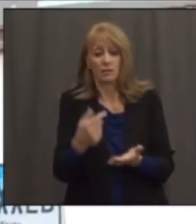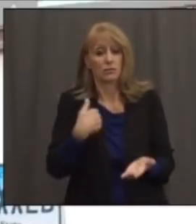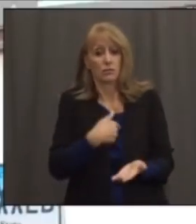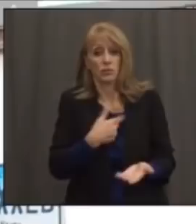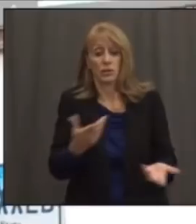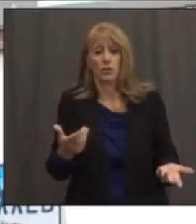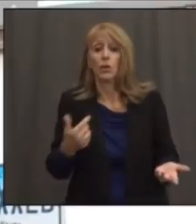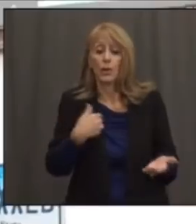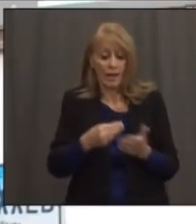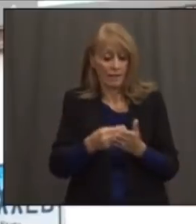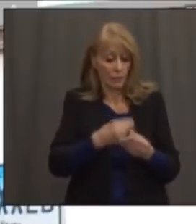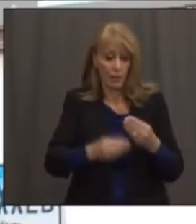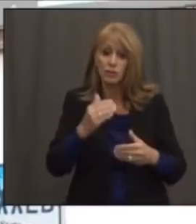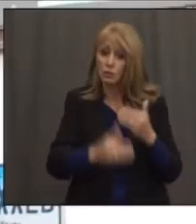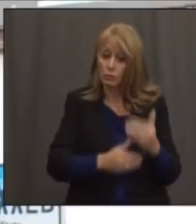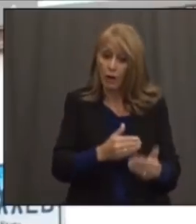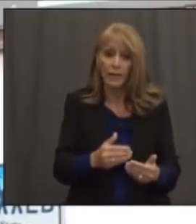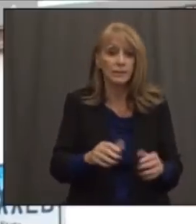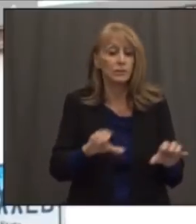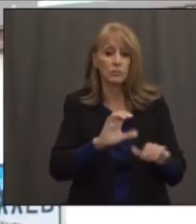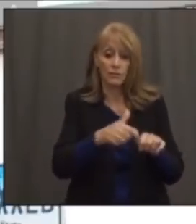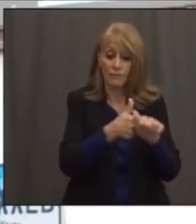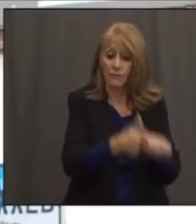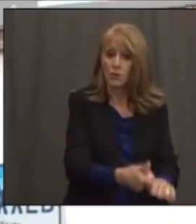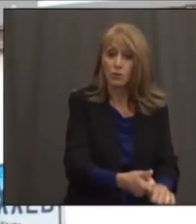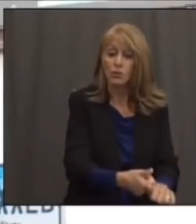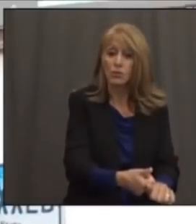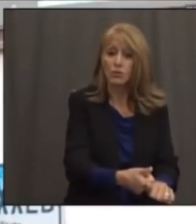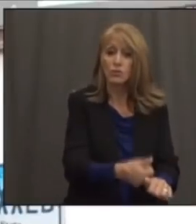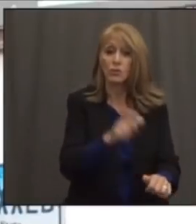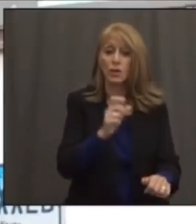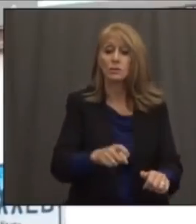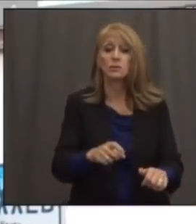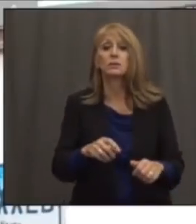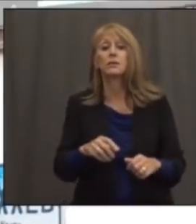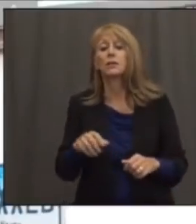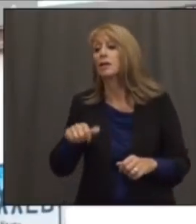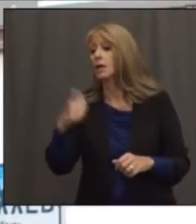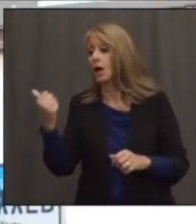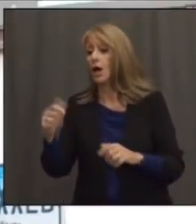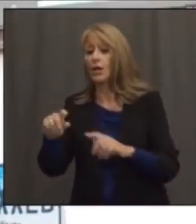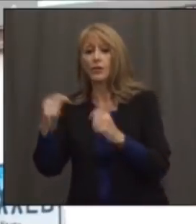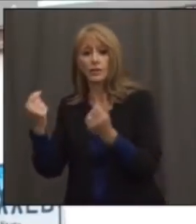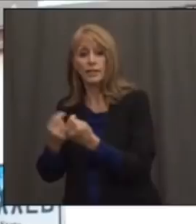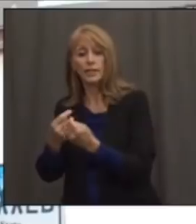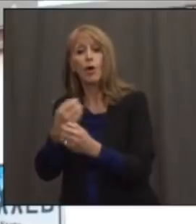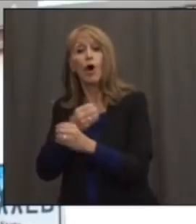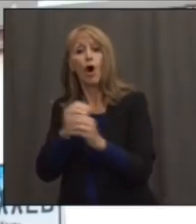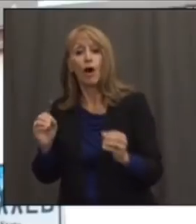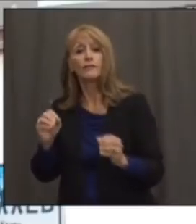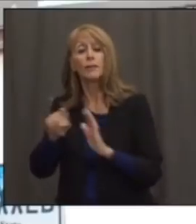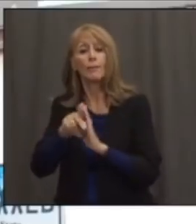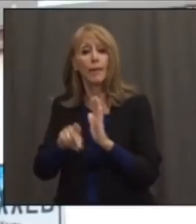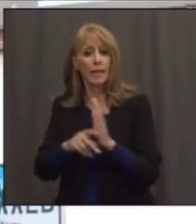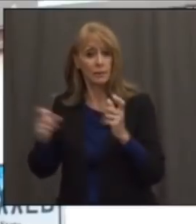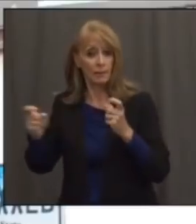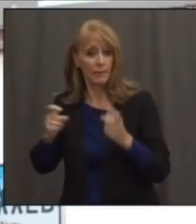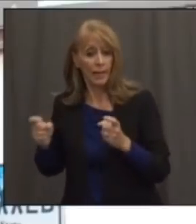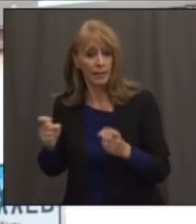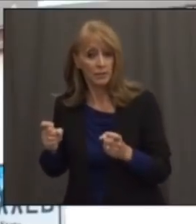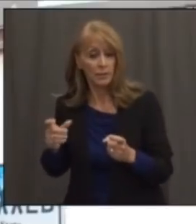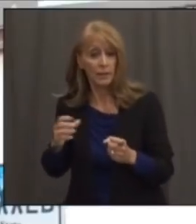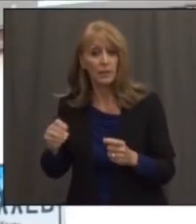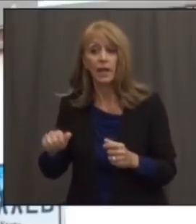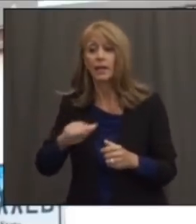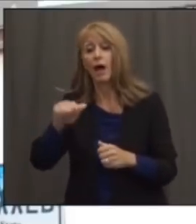have a budget process that we're going through. In the midst of that, Melissa McCall and her team at the Office of Policy and Management, as well as the rest of